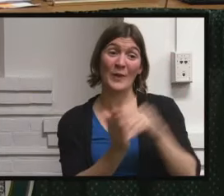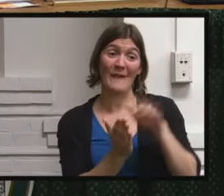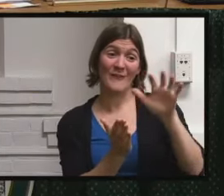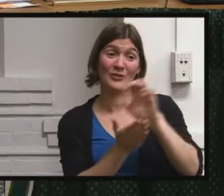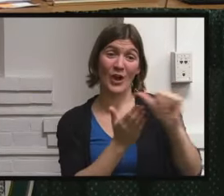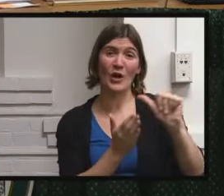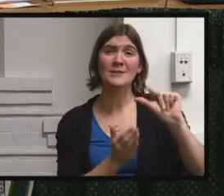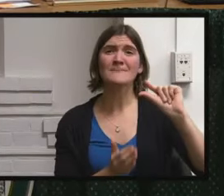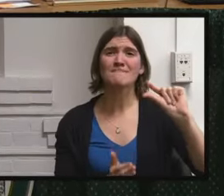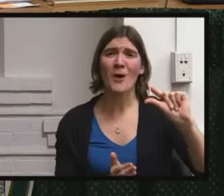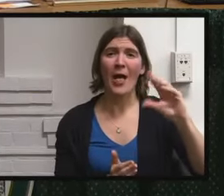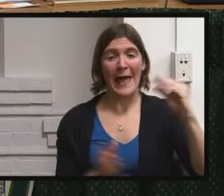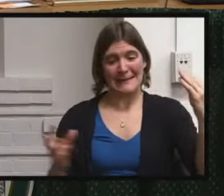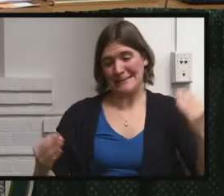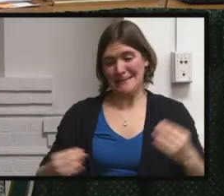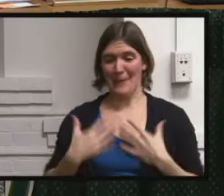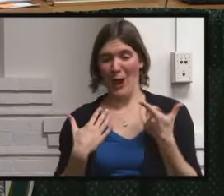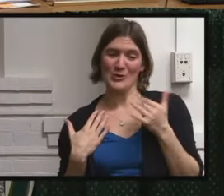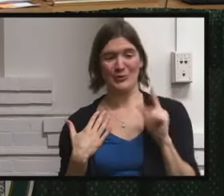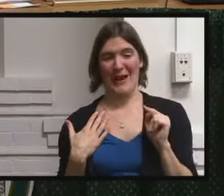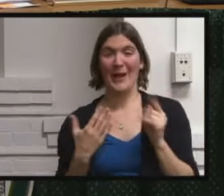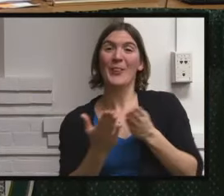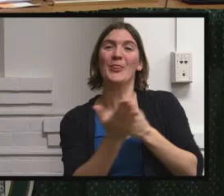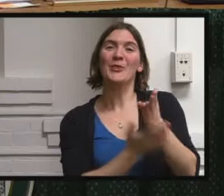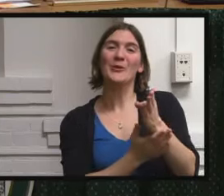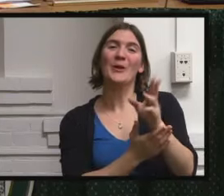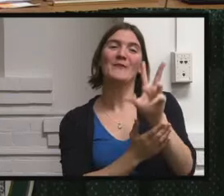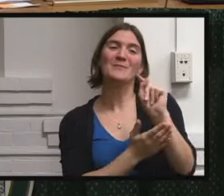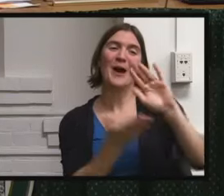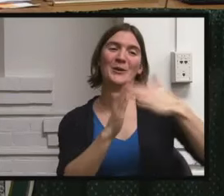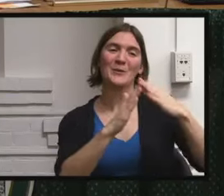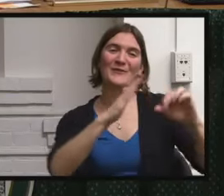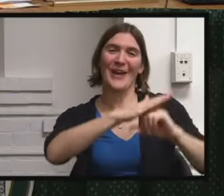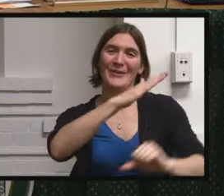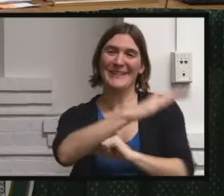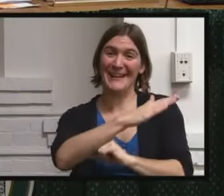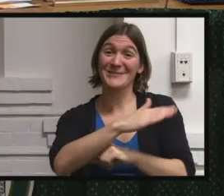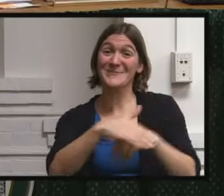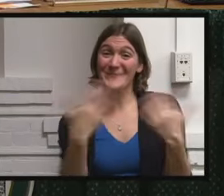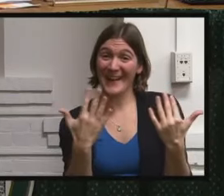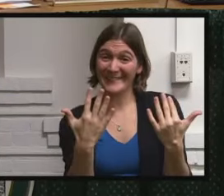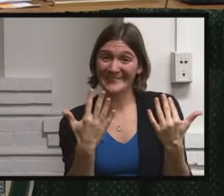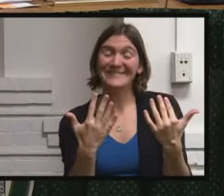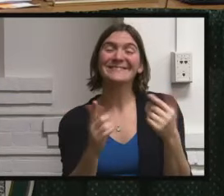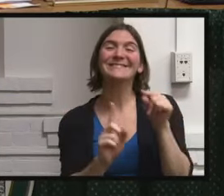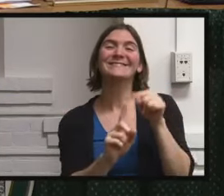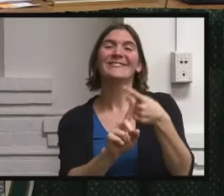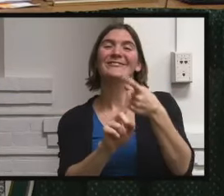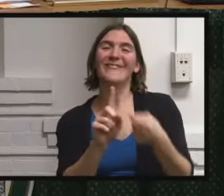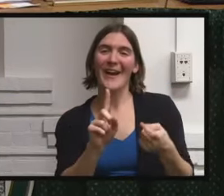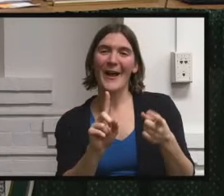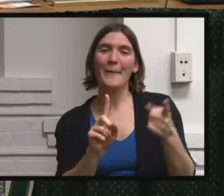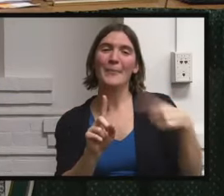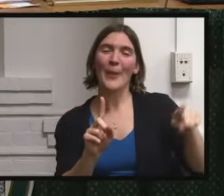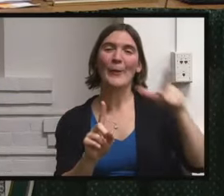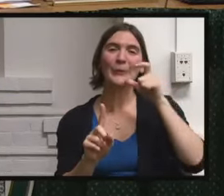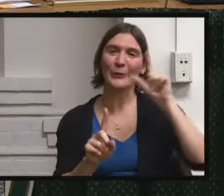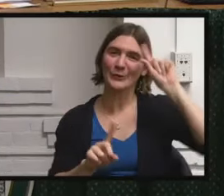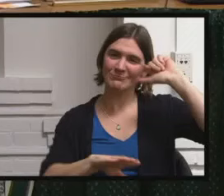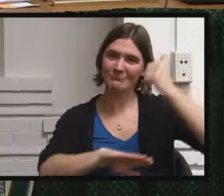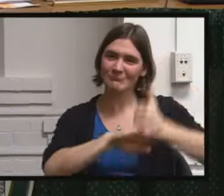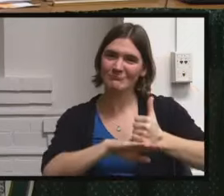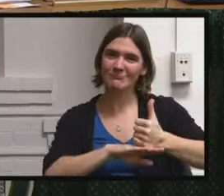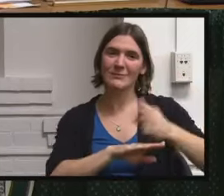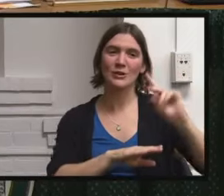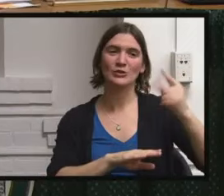$2,500 small and inspiring grant through the Vermont Community Foundation. The request comes from the organizers of the dog